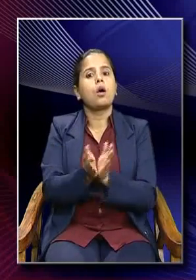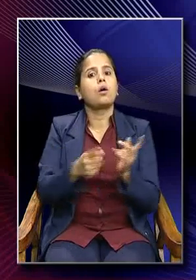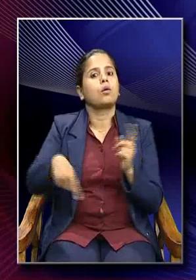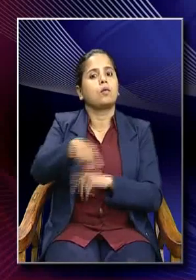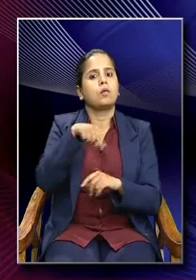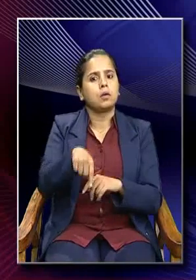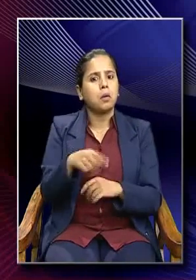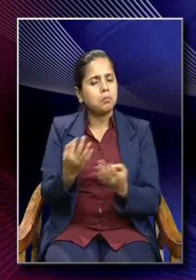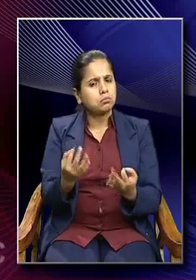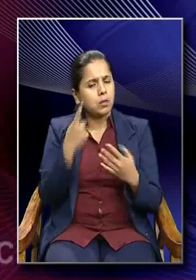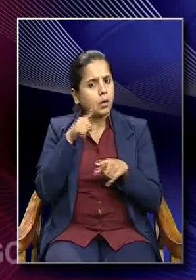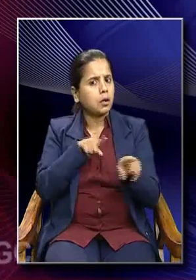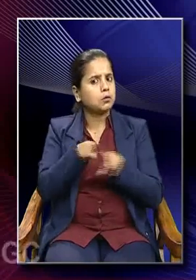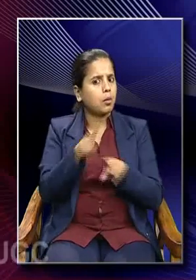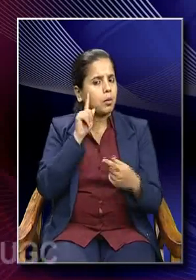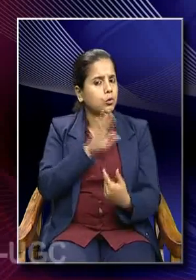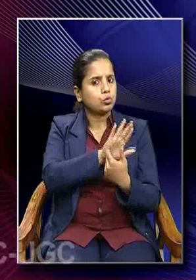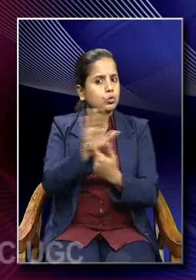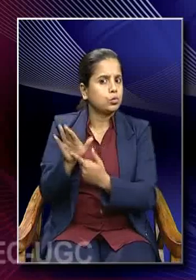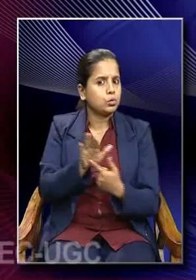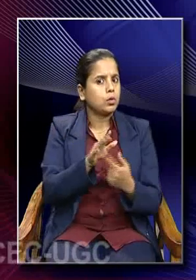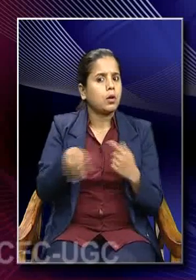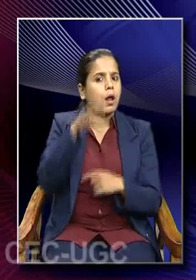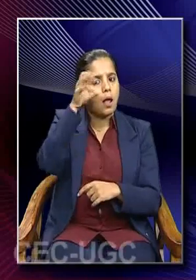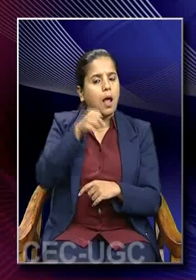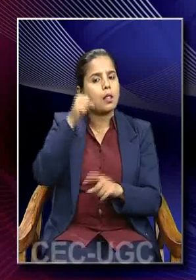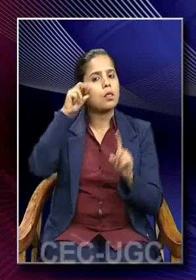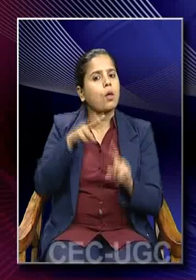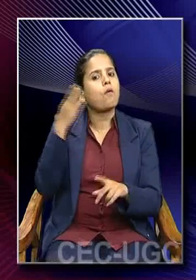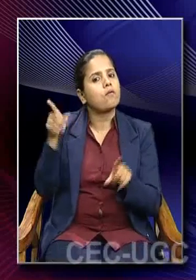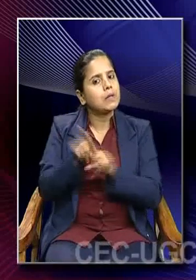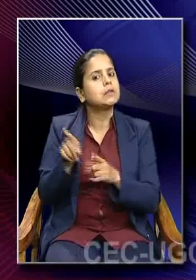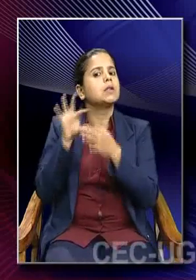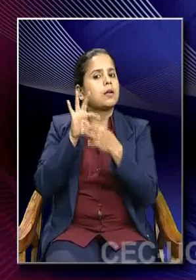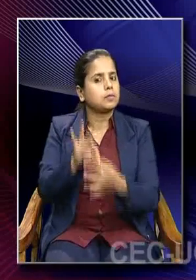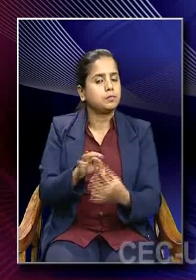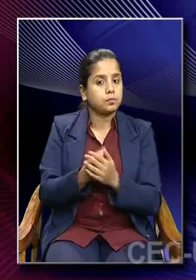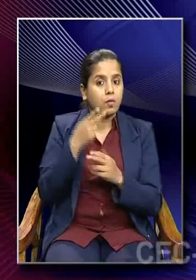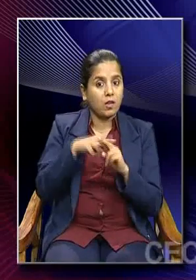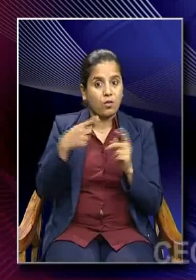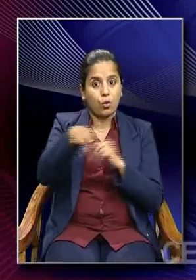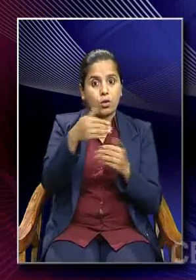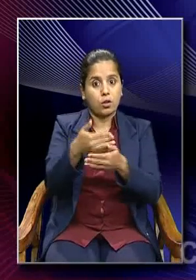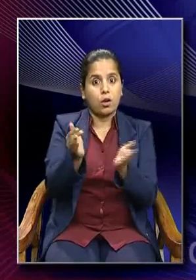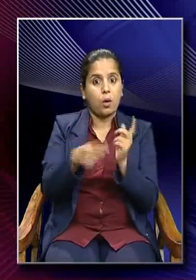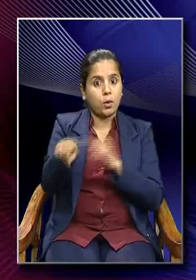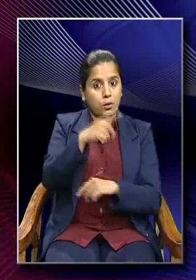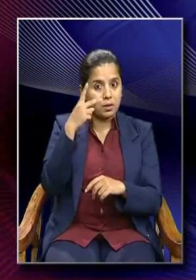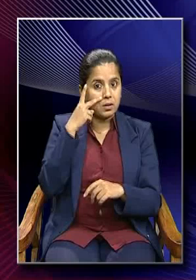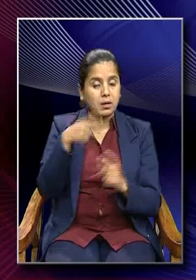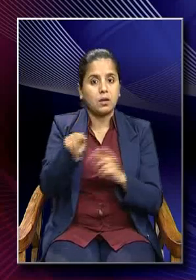a remarkable example that is based on Gandhian thoughts. If you look at this community, it represents